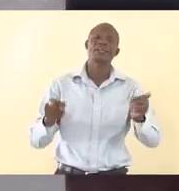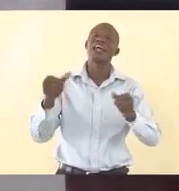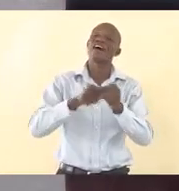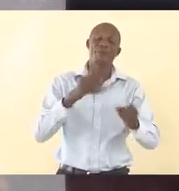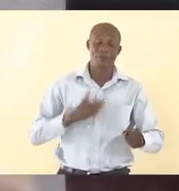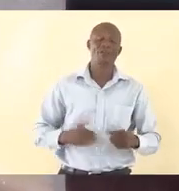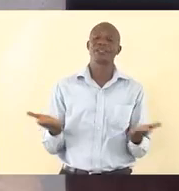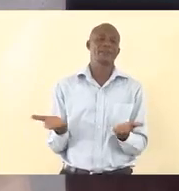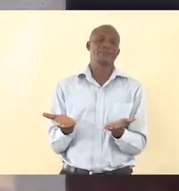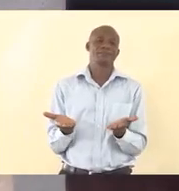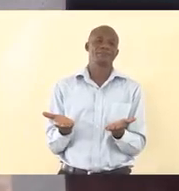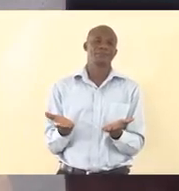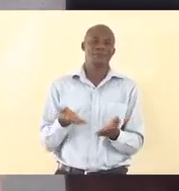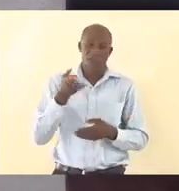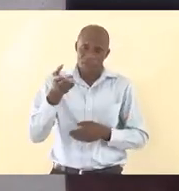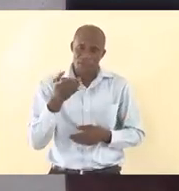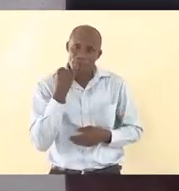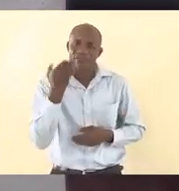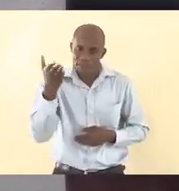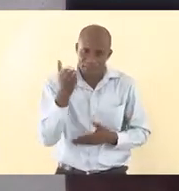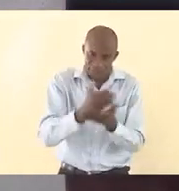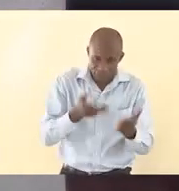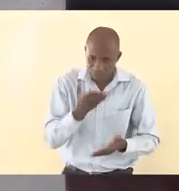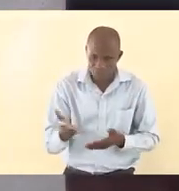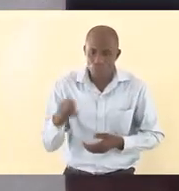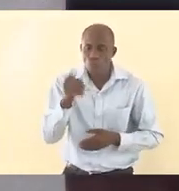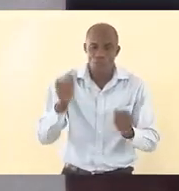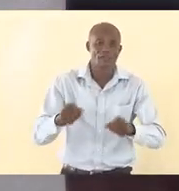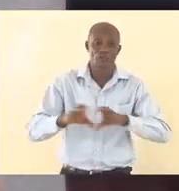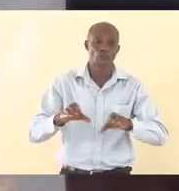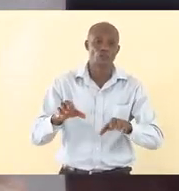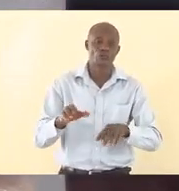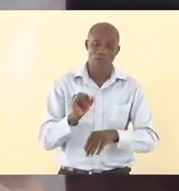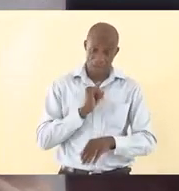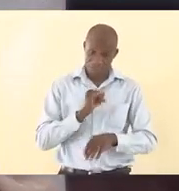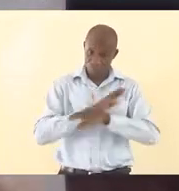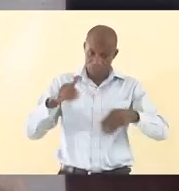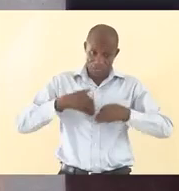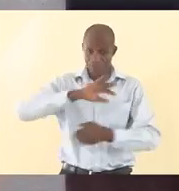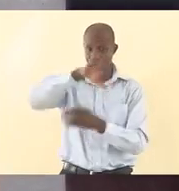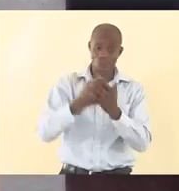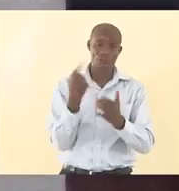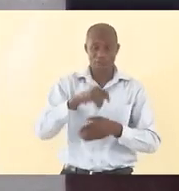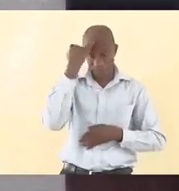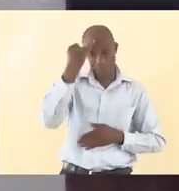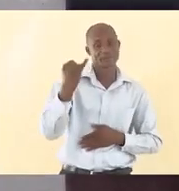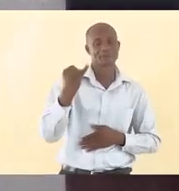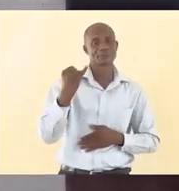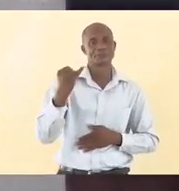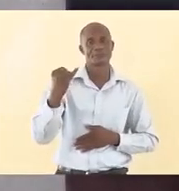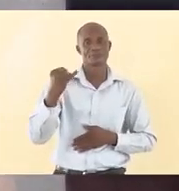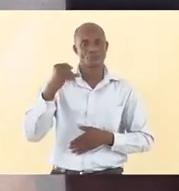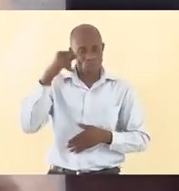here gets transformed for Christ? Is there something you can do? I don't have all the ideas, and some of the ideas will be in your